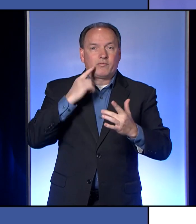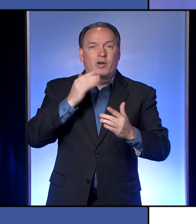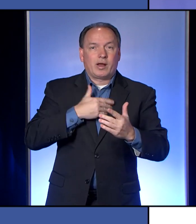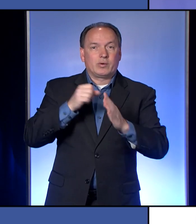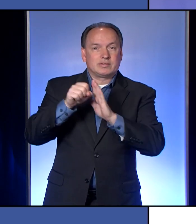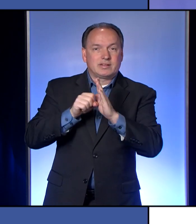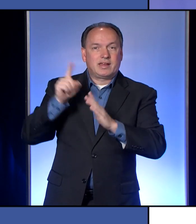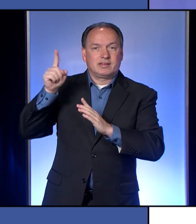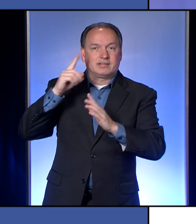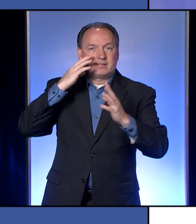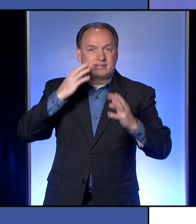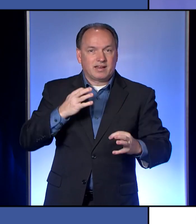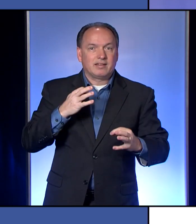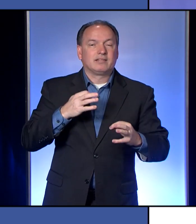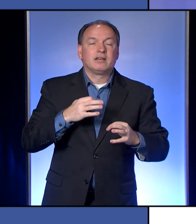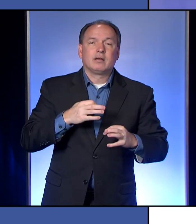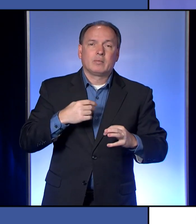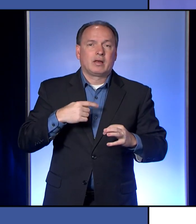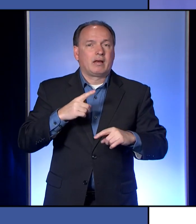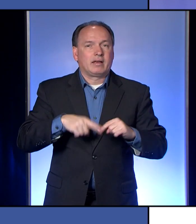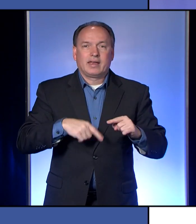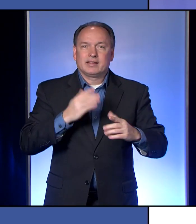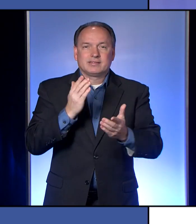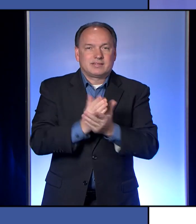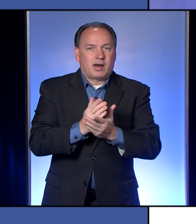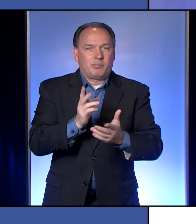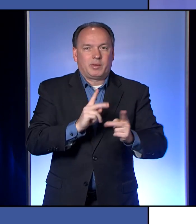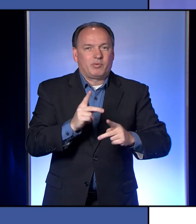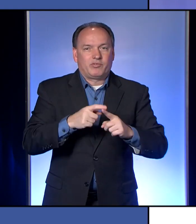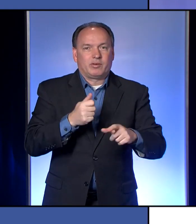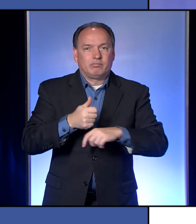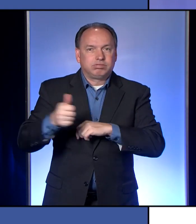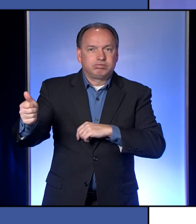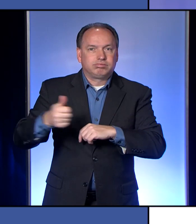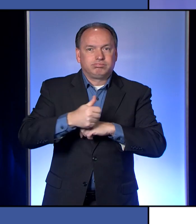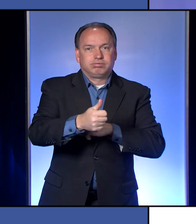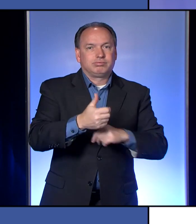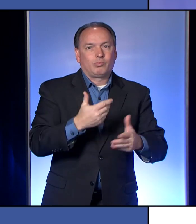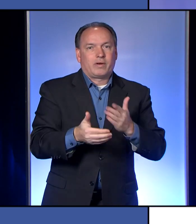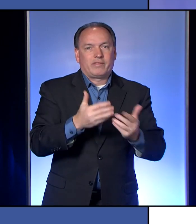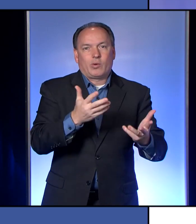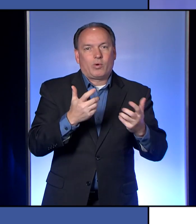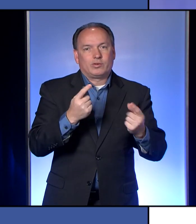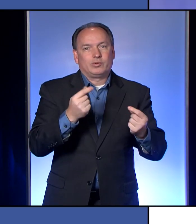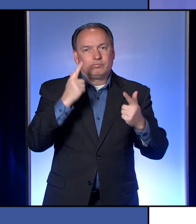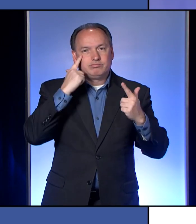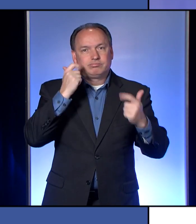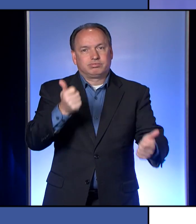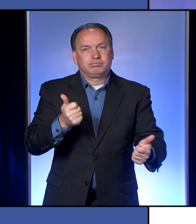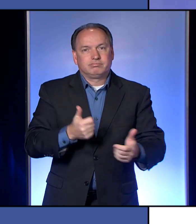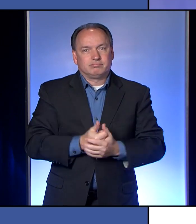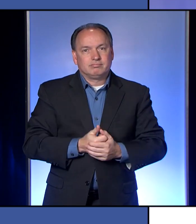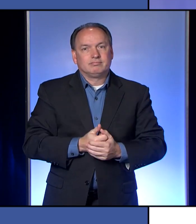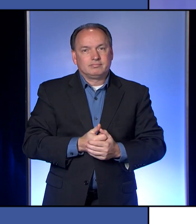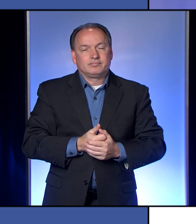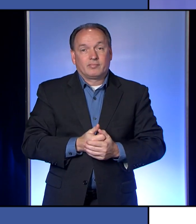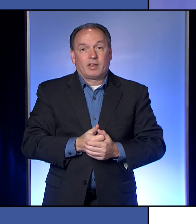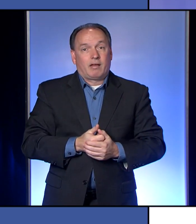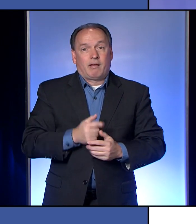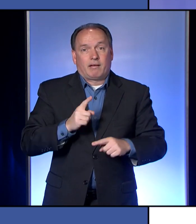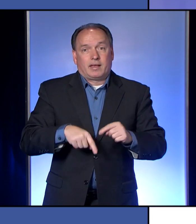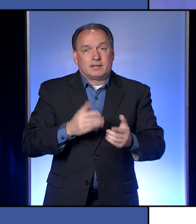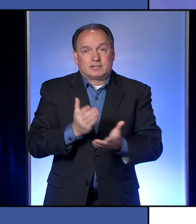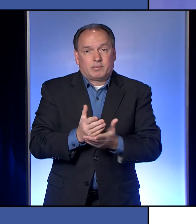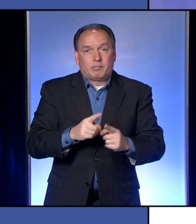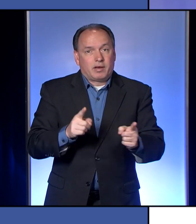state. But I can't stop people from doing what they want to do. And if they want to go to Ohio, I can't stop them. I don't recommend it at